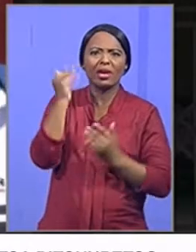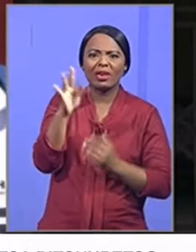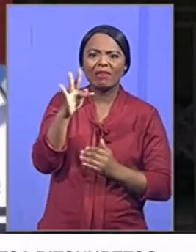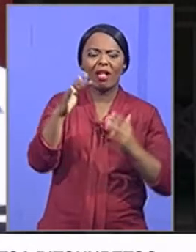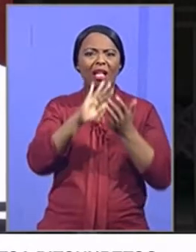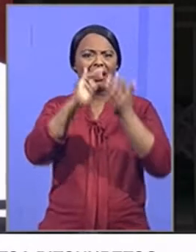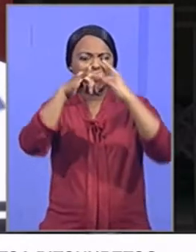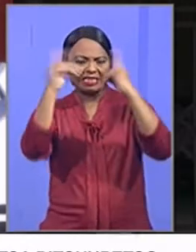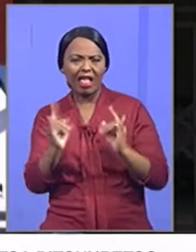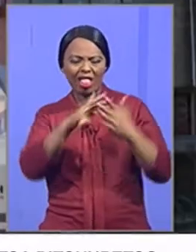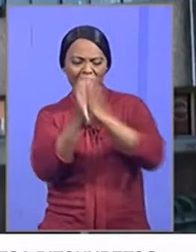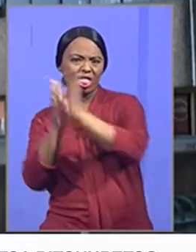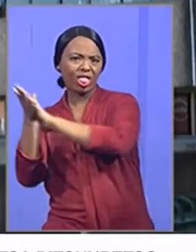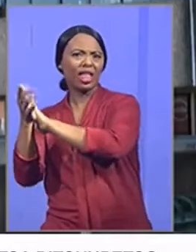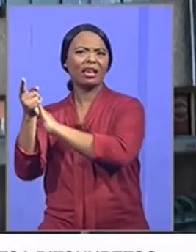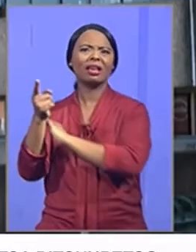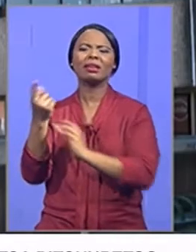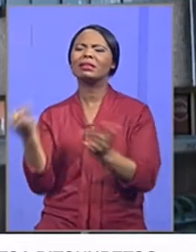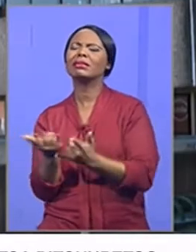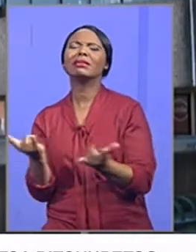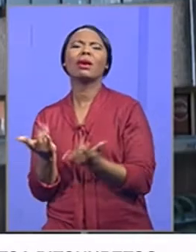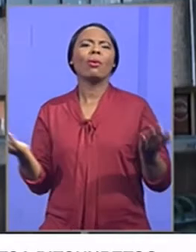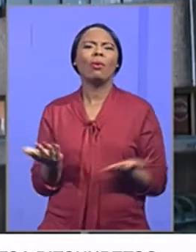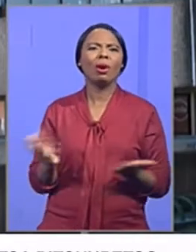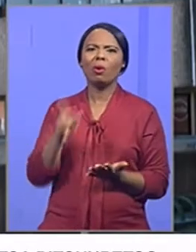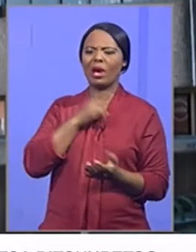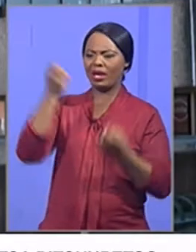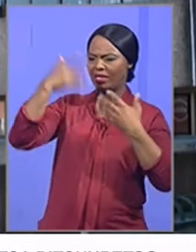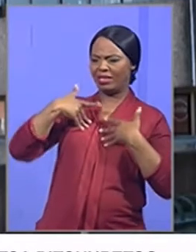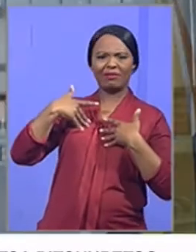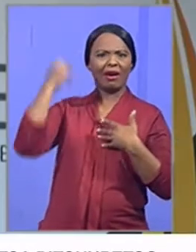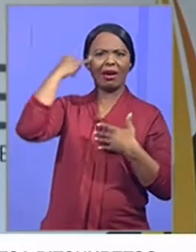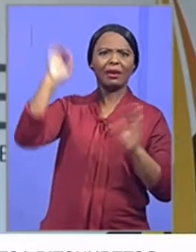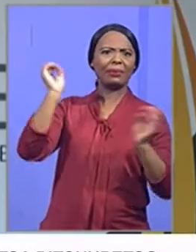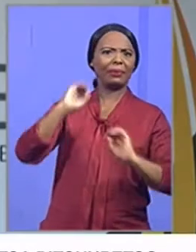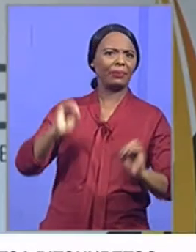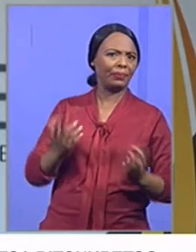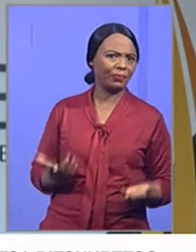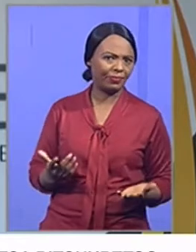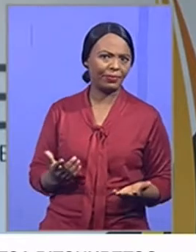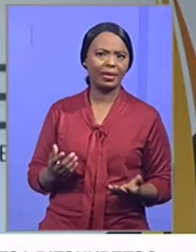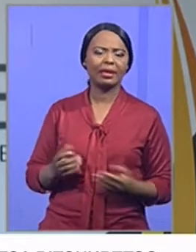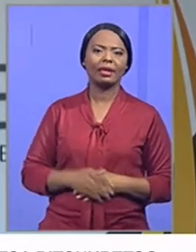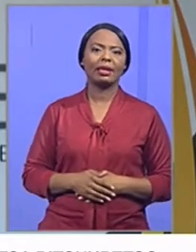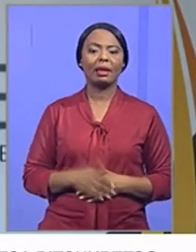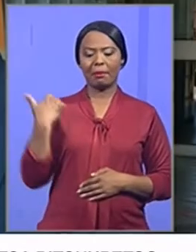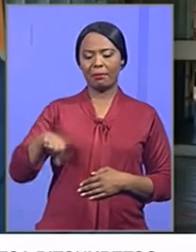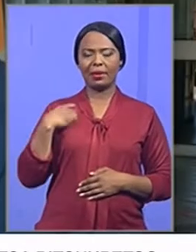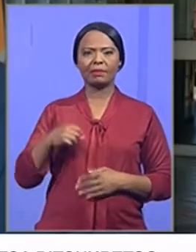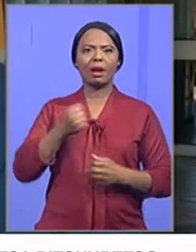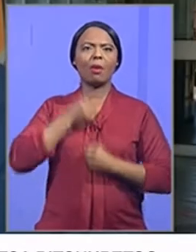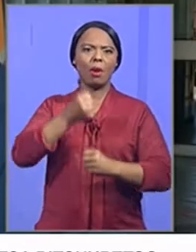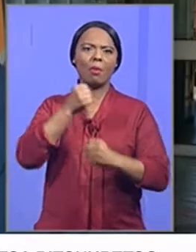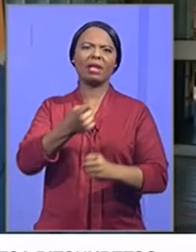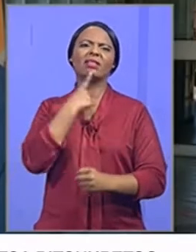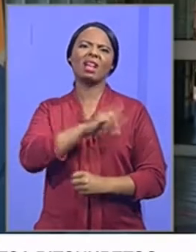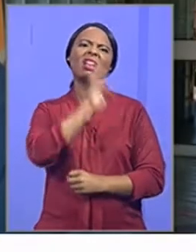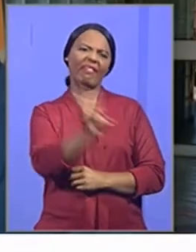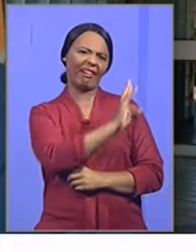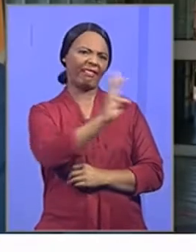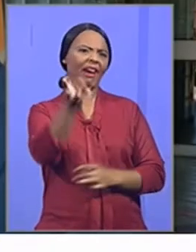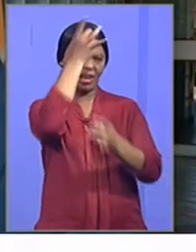Because they are not giving us an alternative. Masepala mogolo wa Mbombela o dumetse fa o fane ka kitsiso e. We do